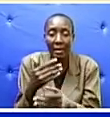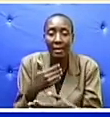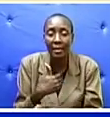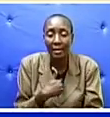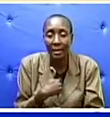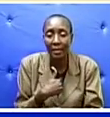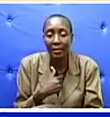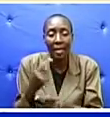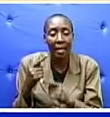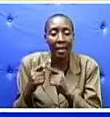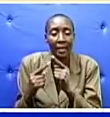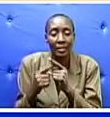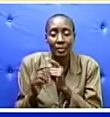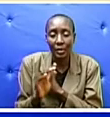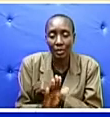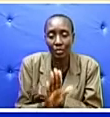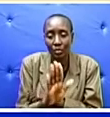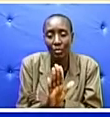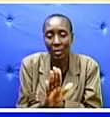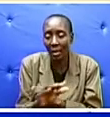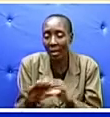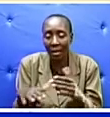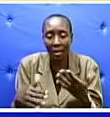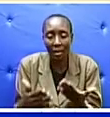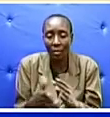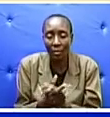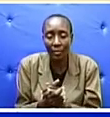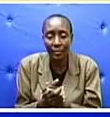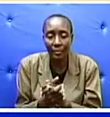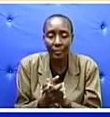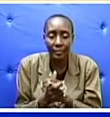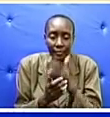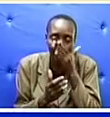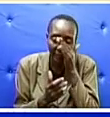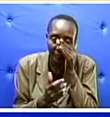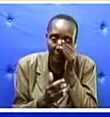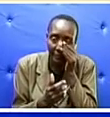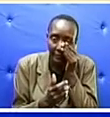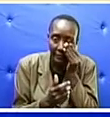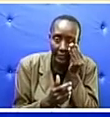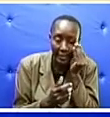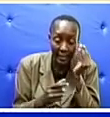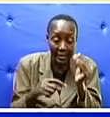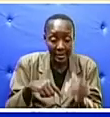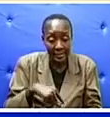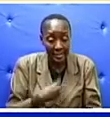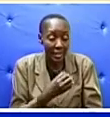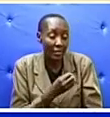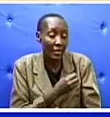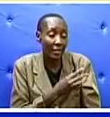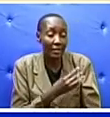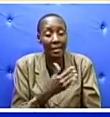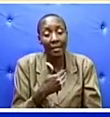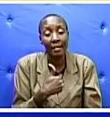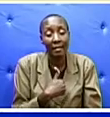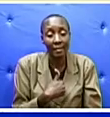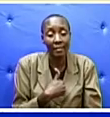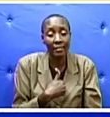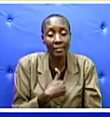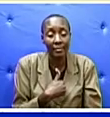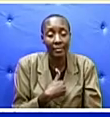the experience for you, what was it like? It was a very scary experience. I